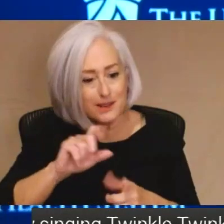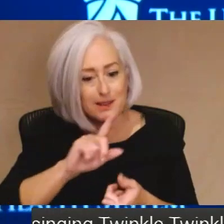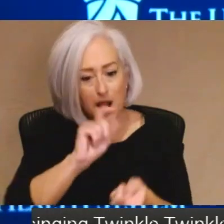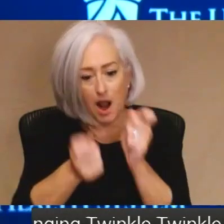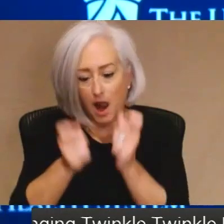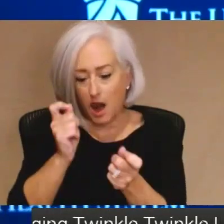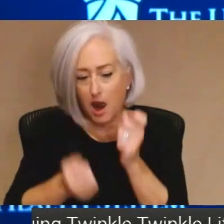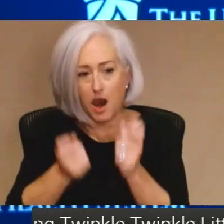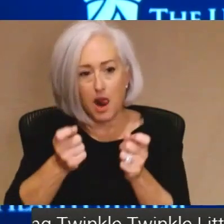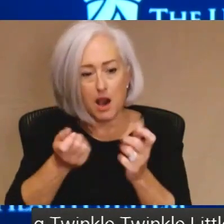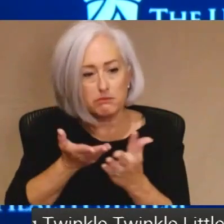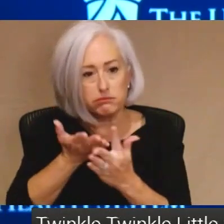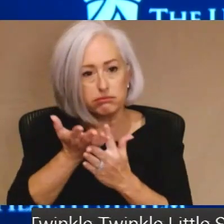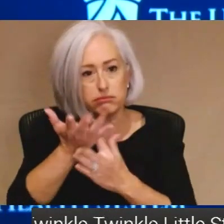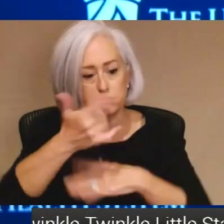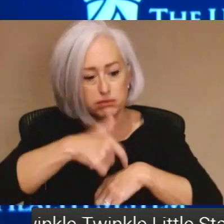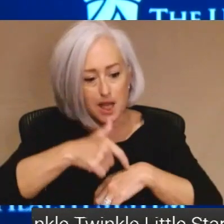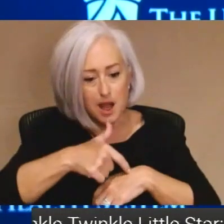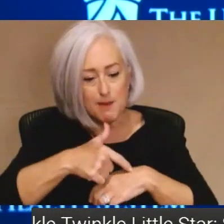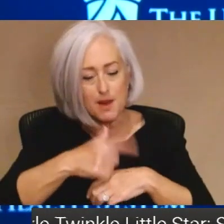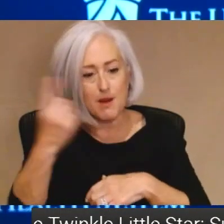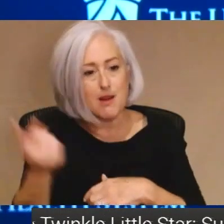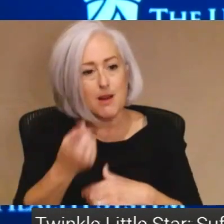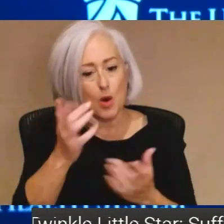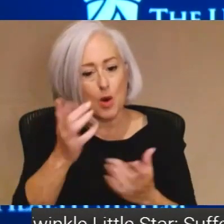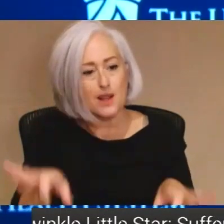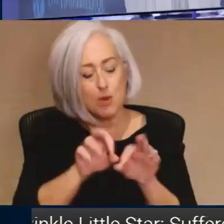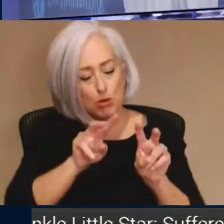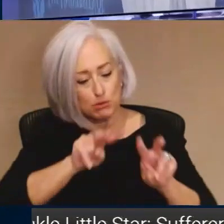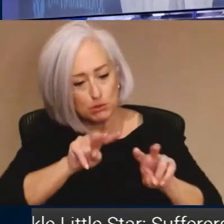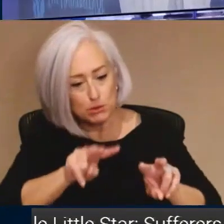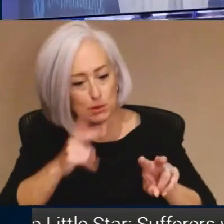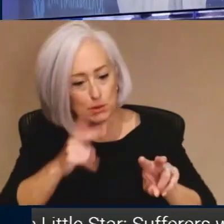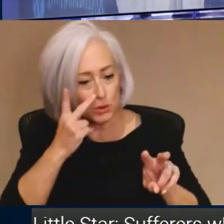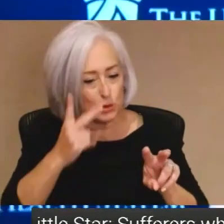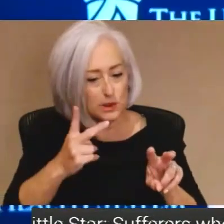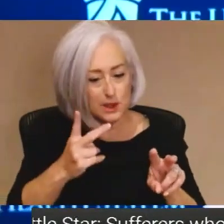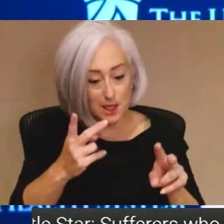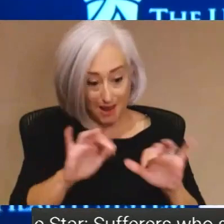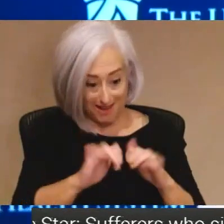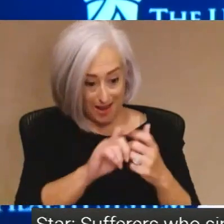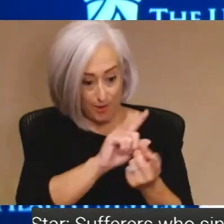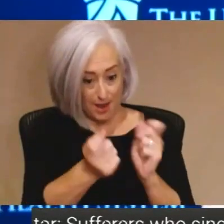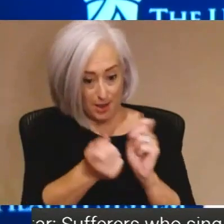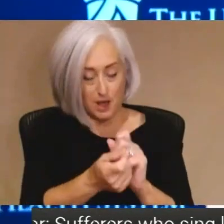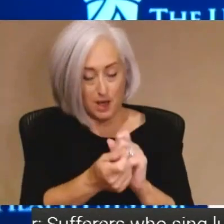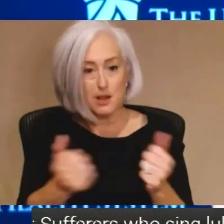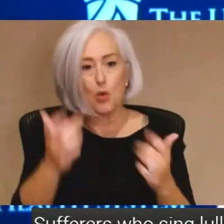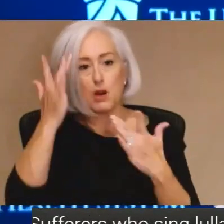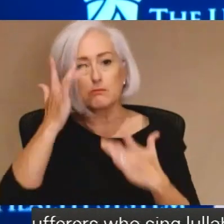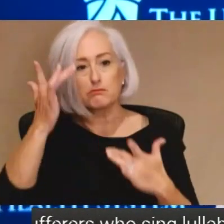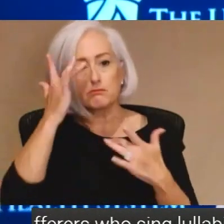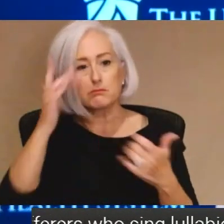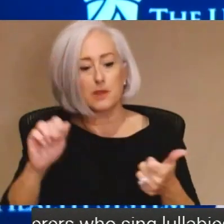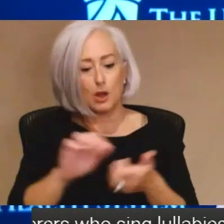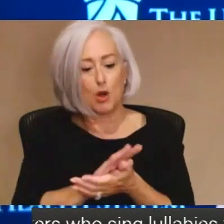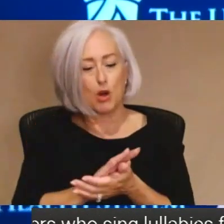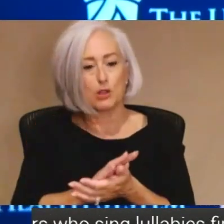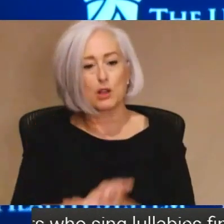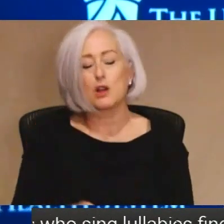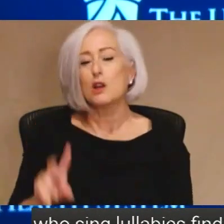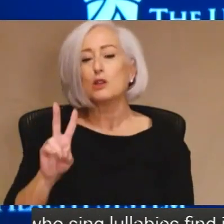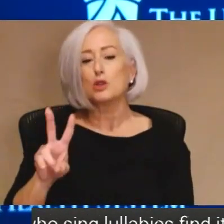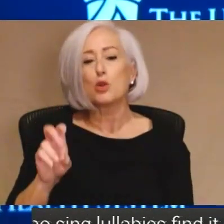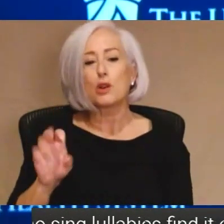what they're doing and what kind of diseases they're causing. All right. Well, more than 293,000 people in the metro are affected by diabetes.